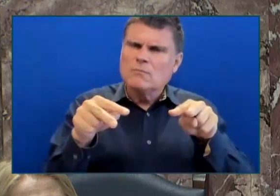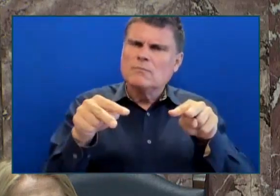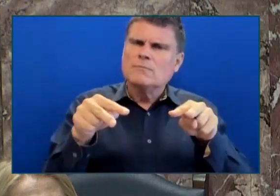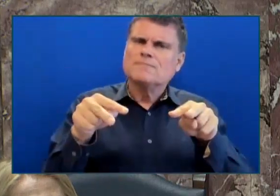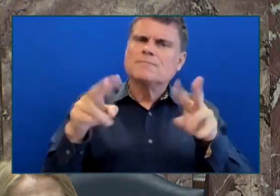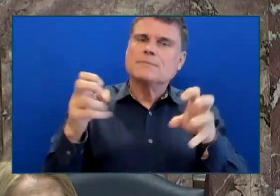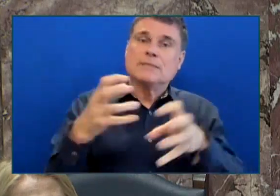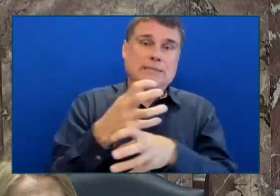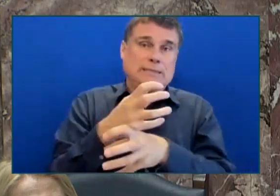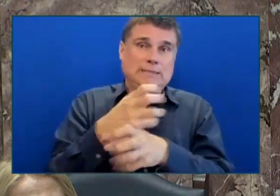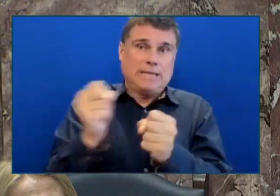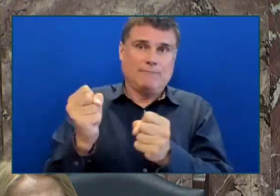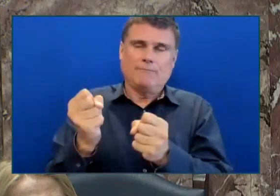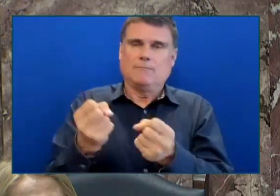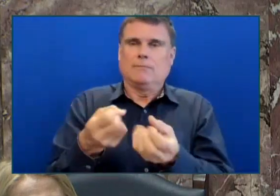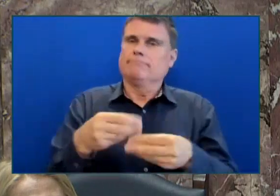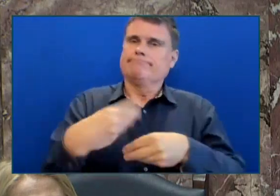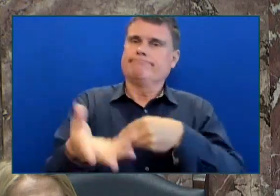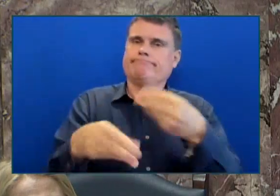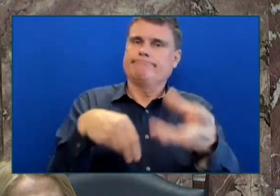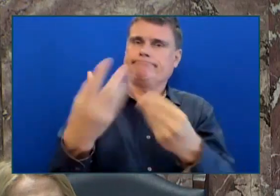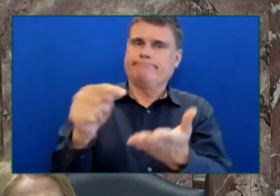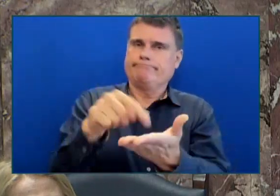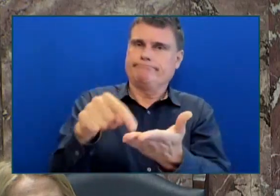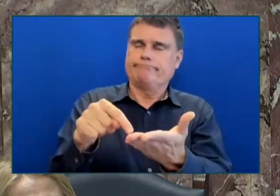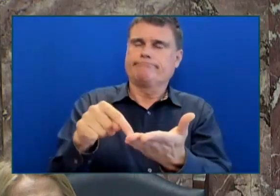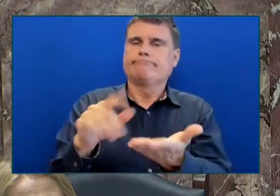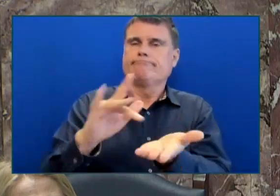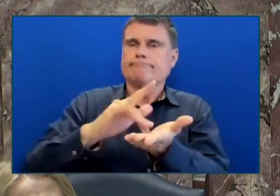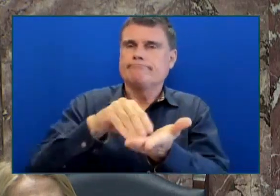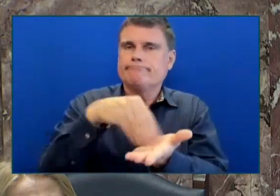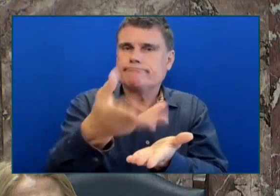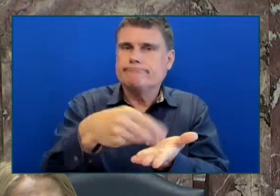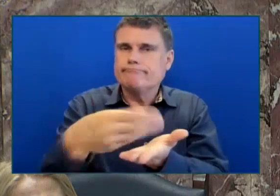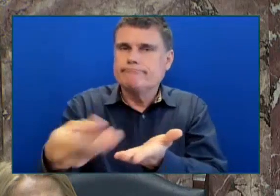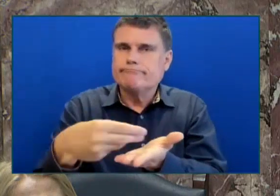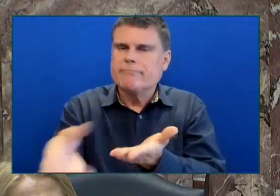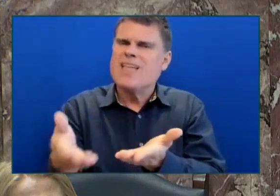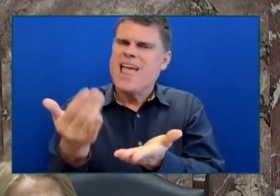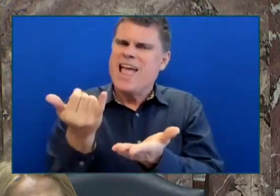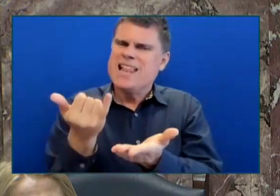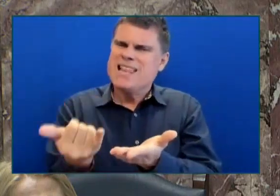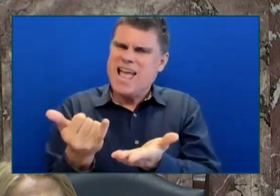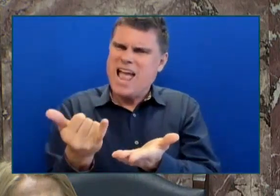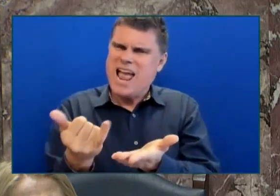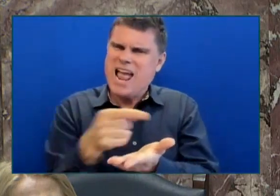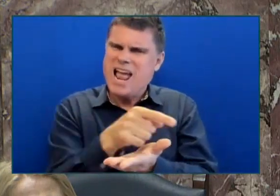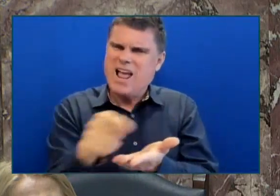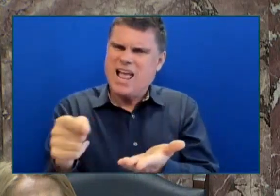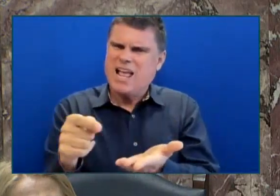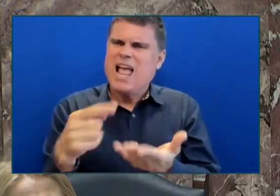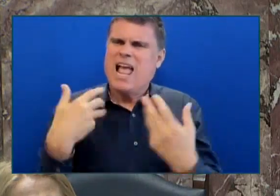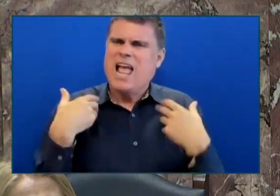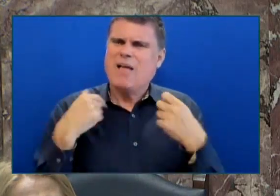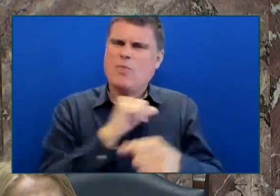know that health authorities work very closely with prescribers, with pharmacists, in order to